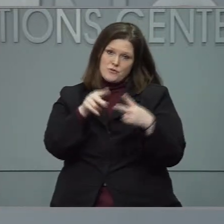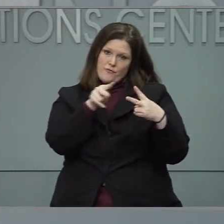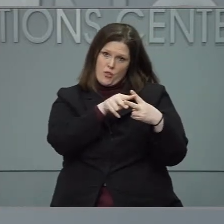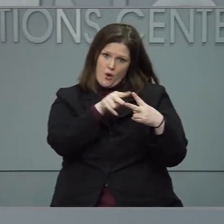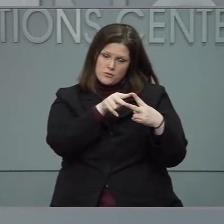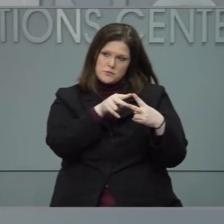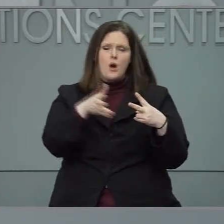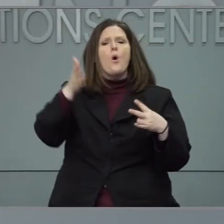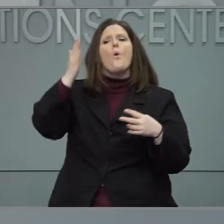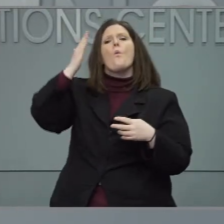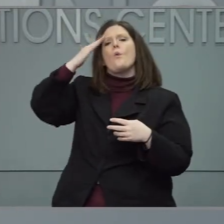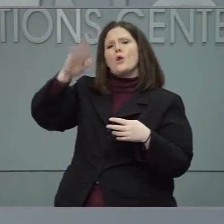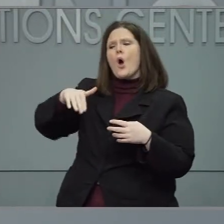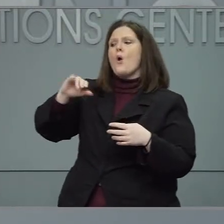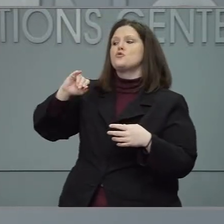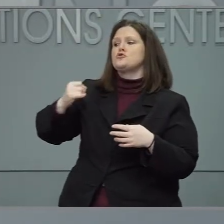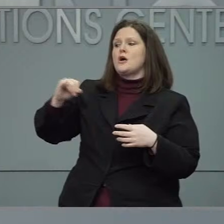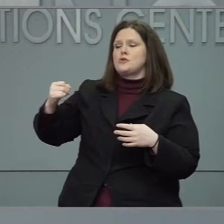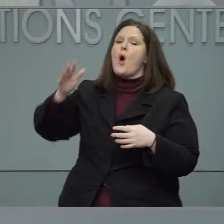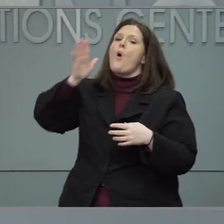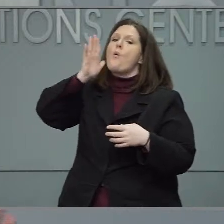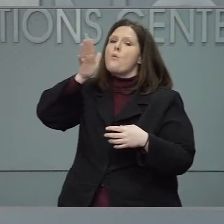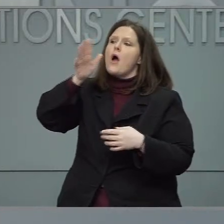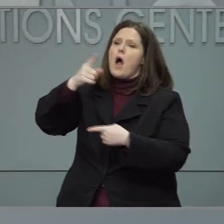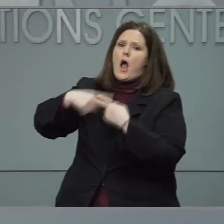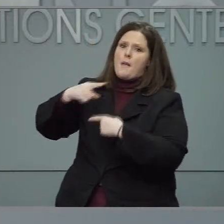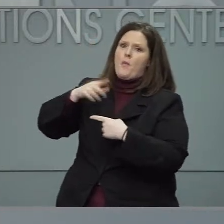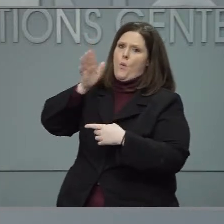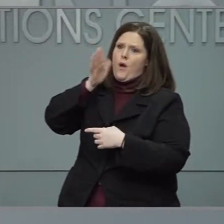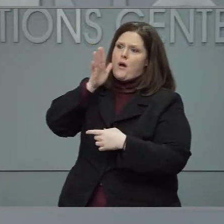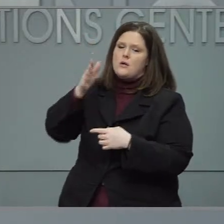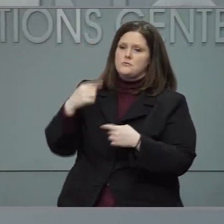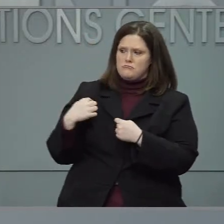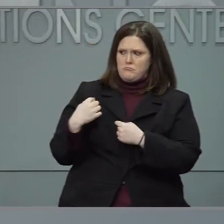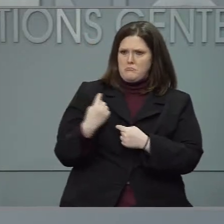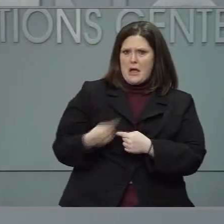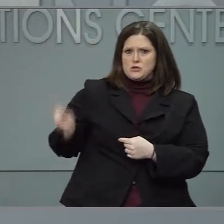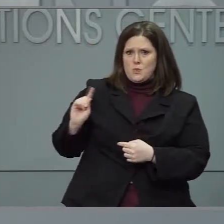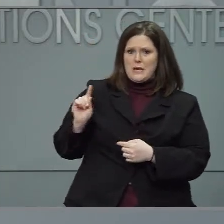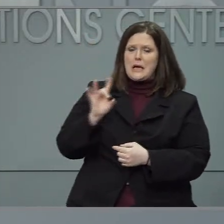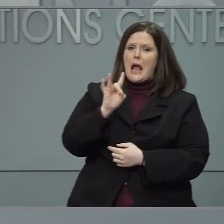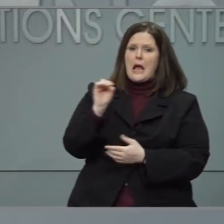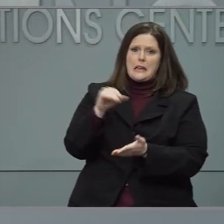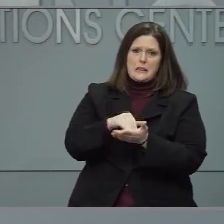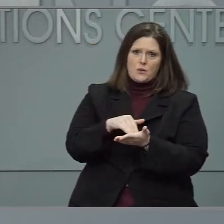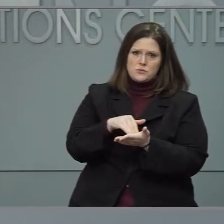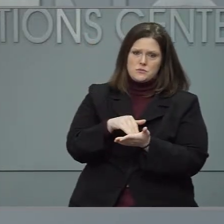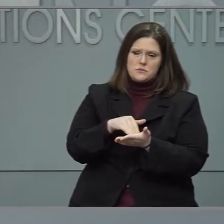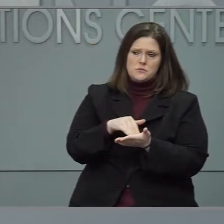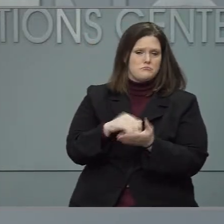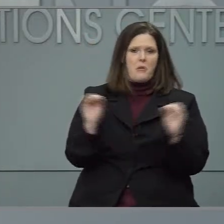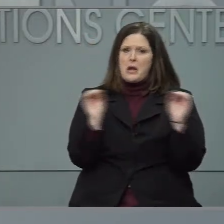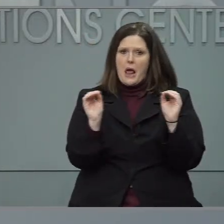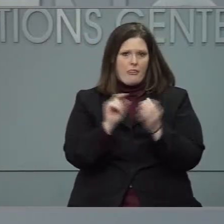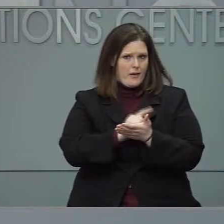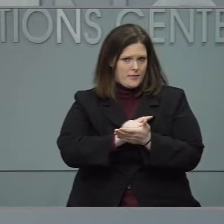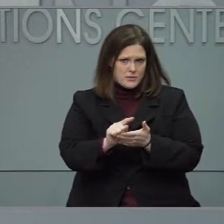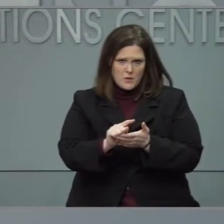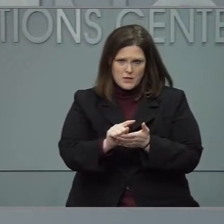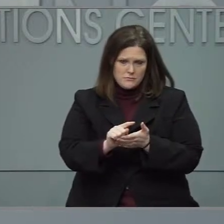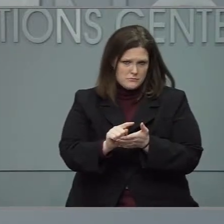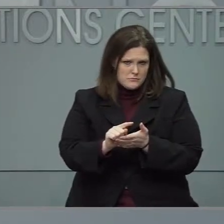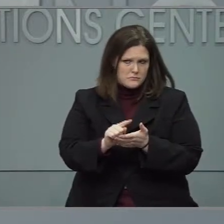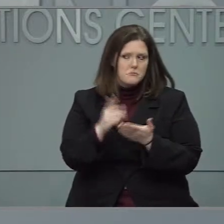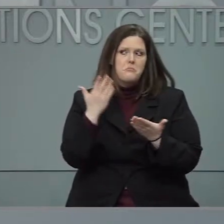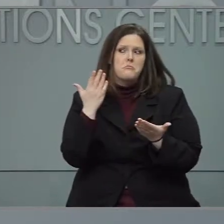be some amount of a J&J allocation. We got 80,000 doses last week. We know we're not getting any this week. We will see